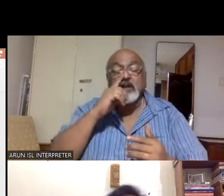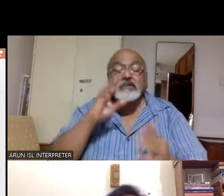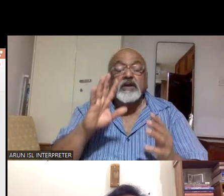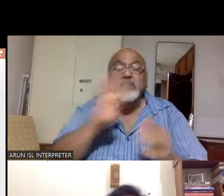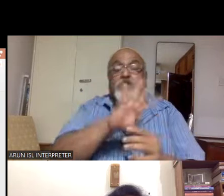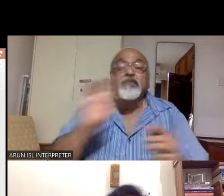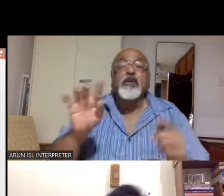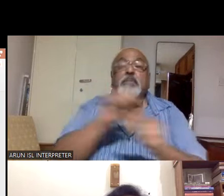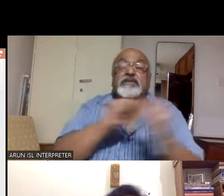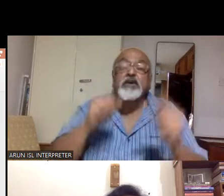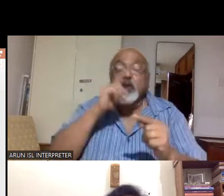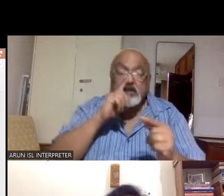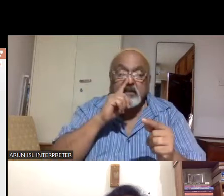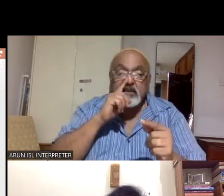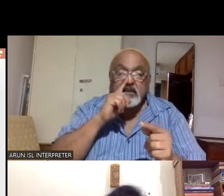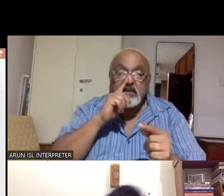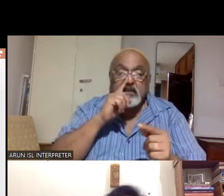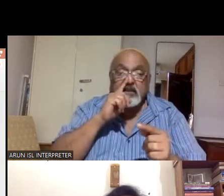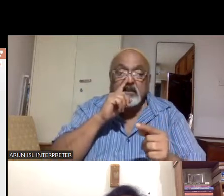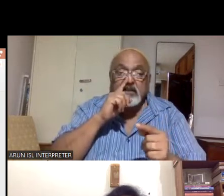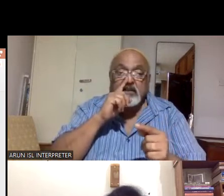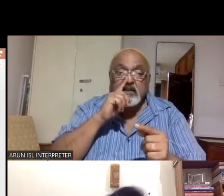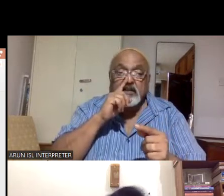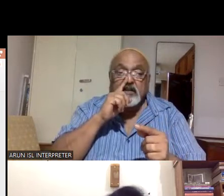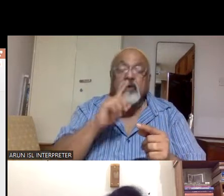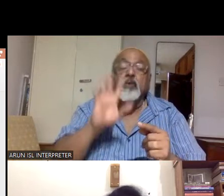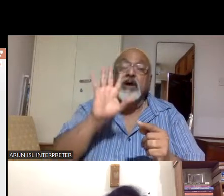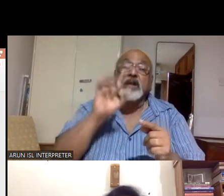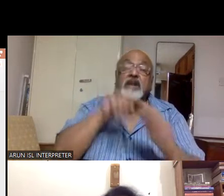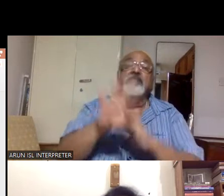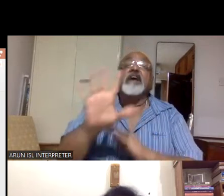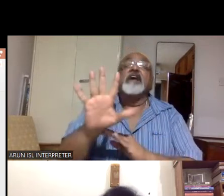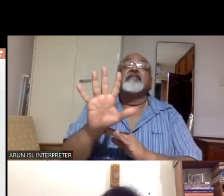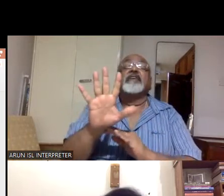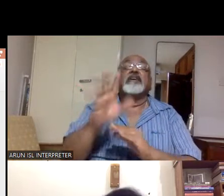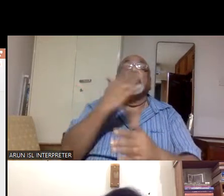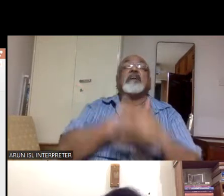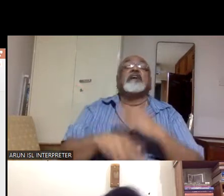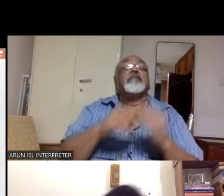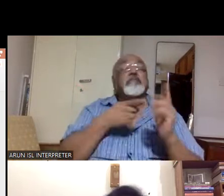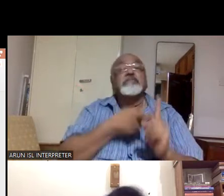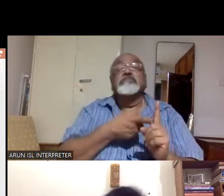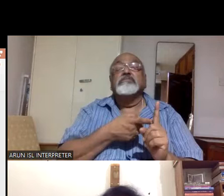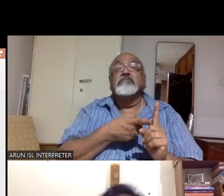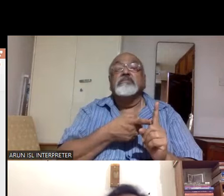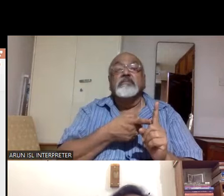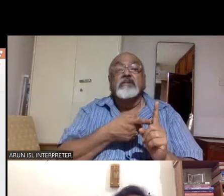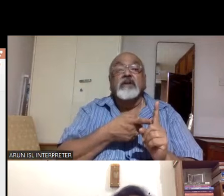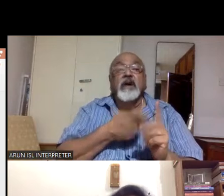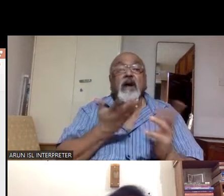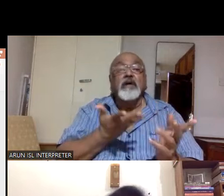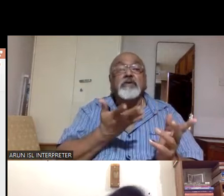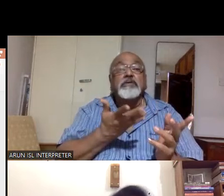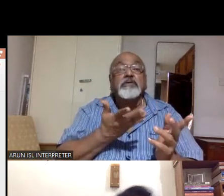which every one woman among 5 women is a woman with disability. So these women also